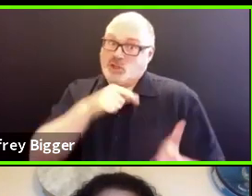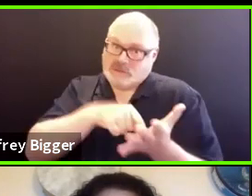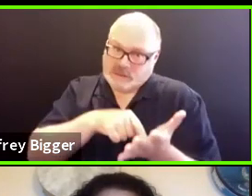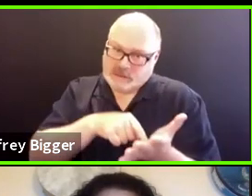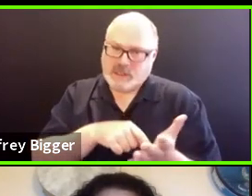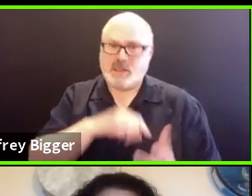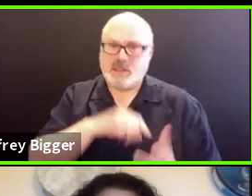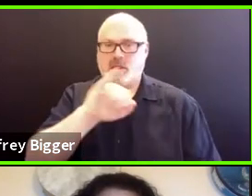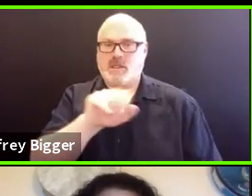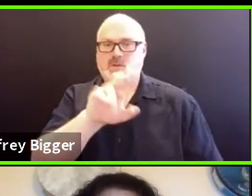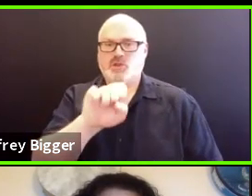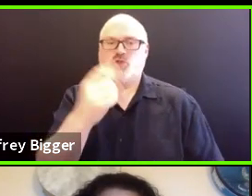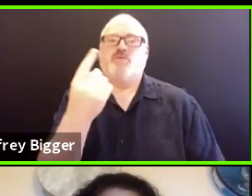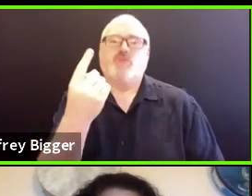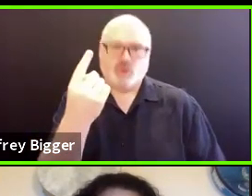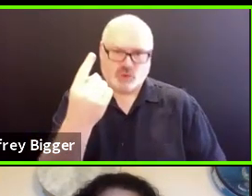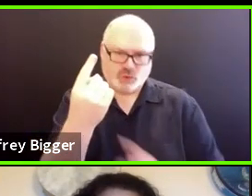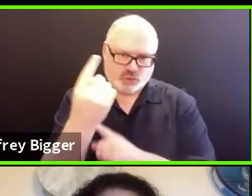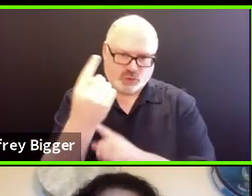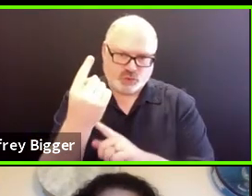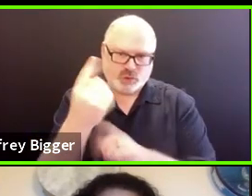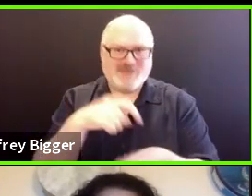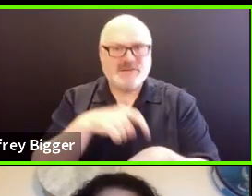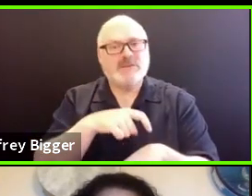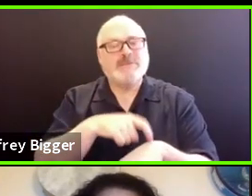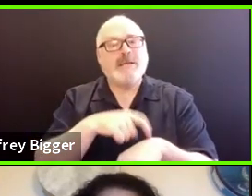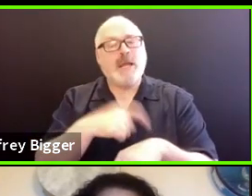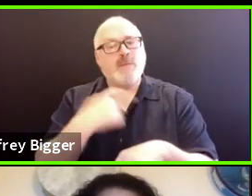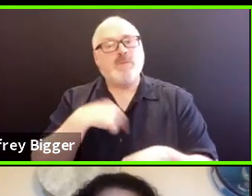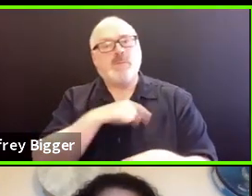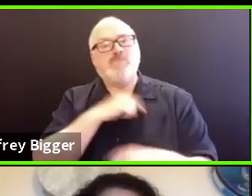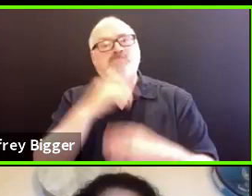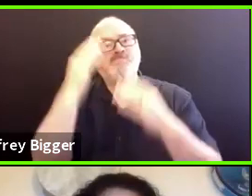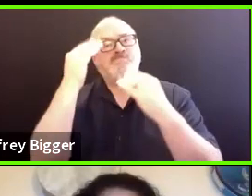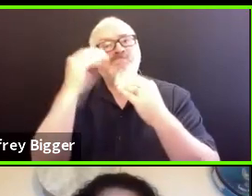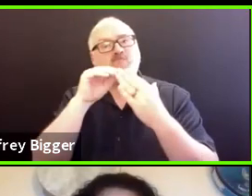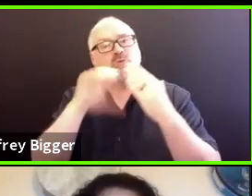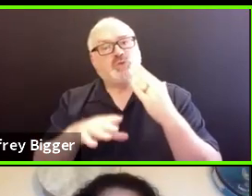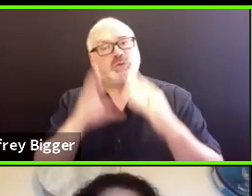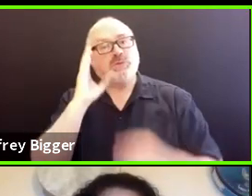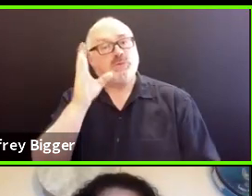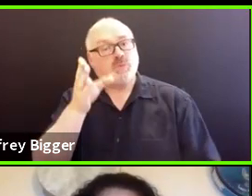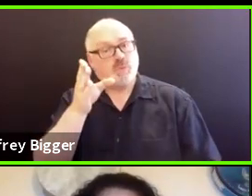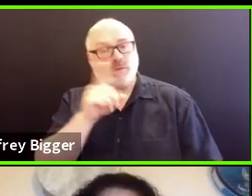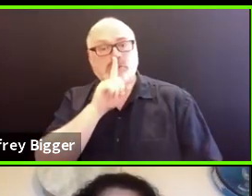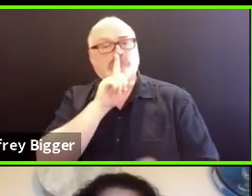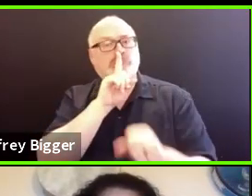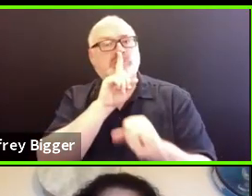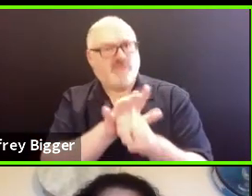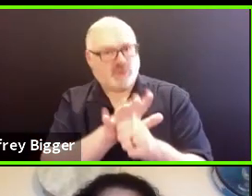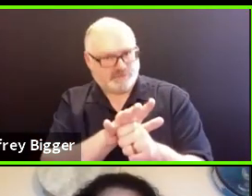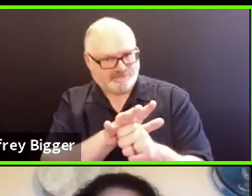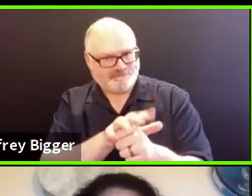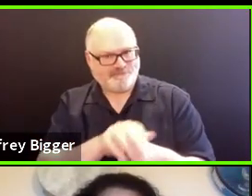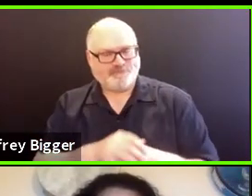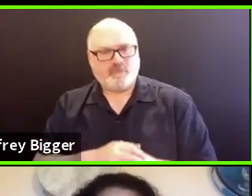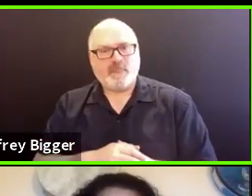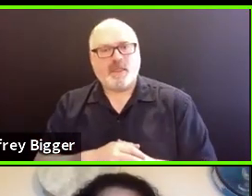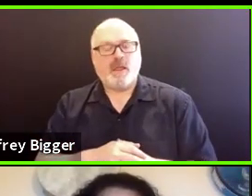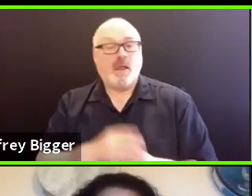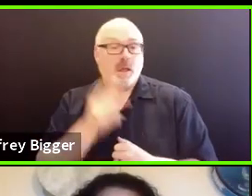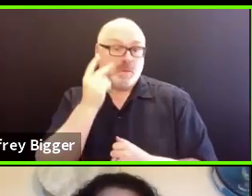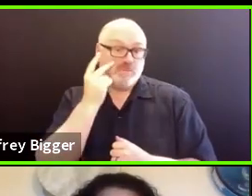June 1 was kind of the time when there was an expectation that students would confirm. And so we